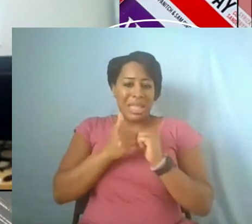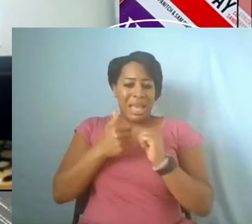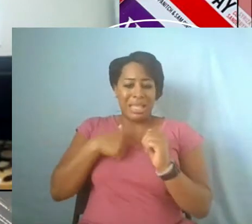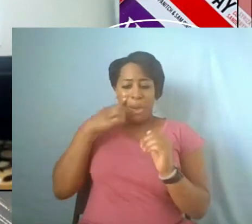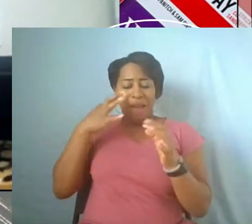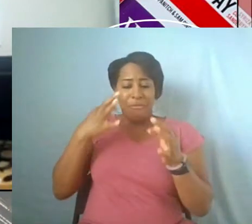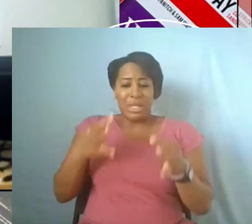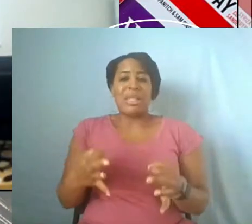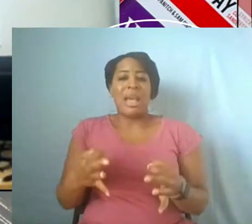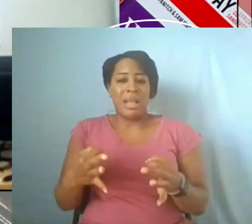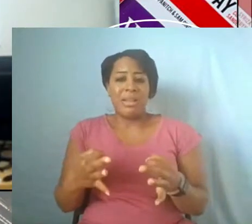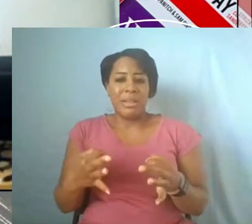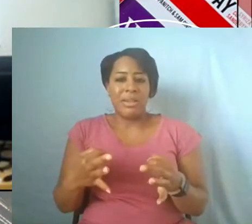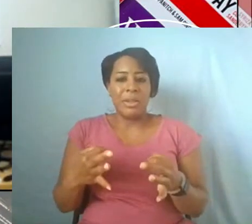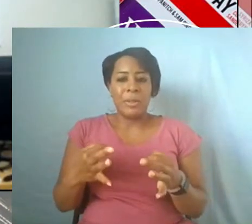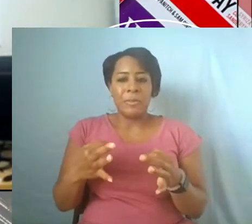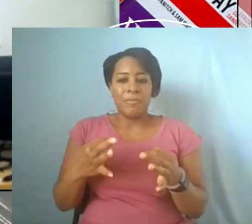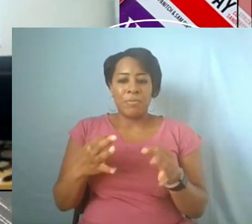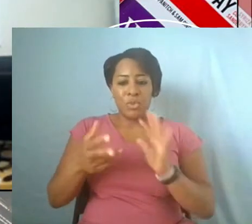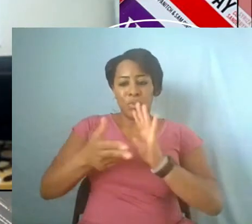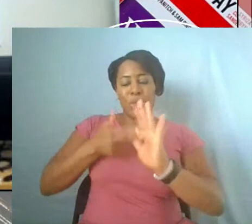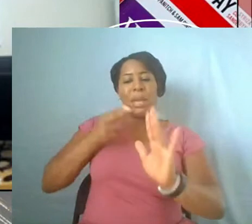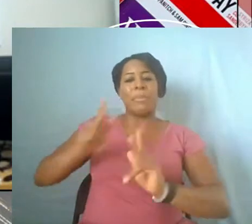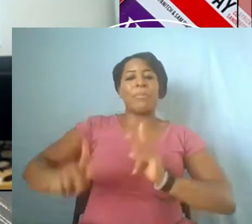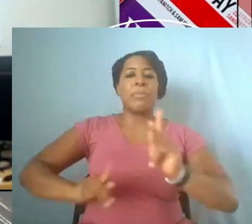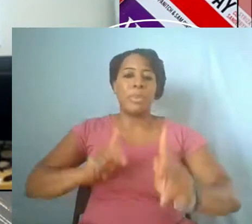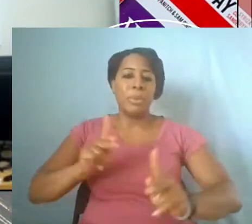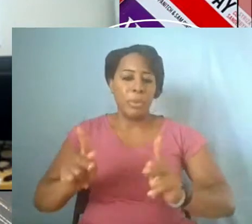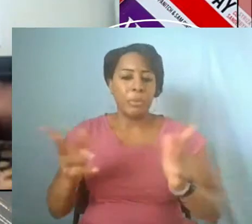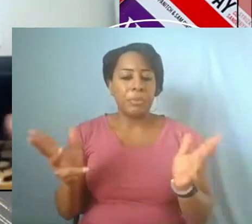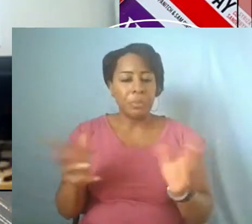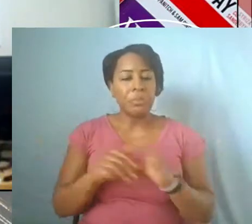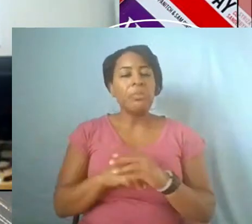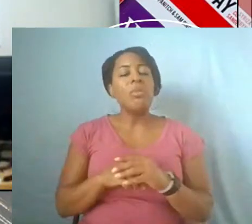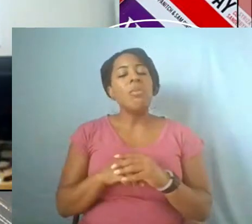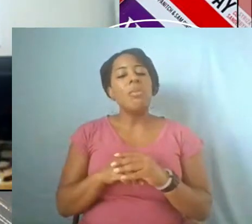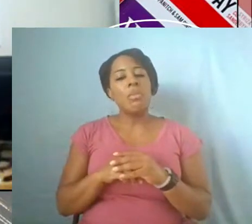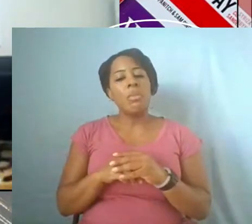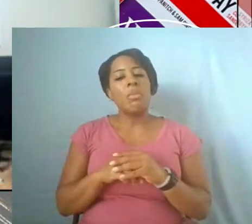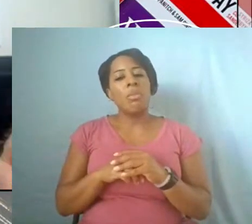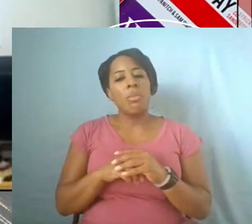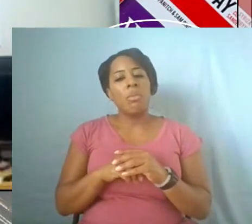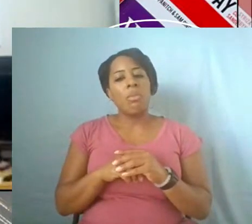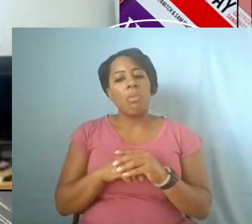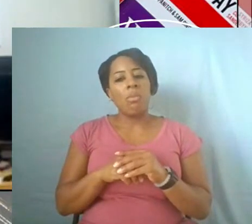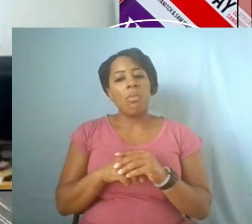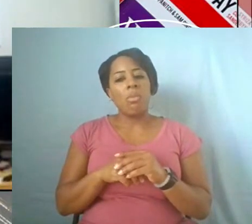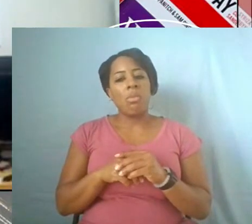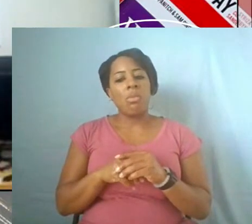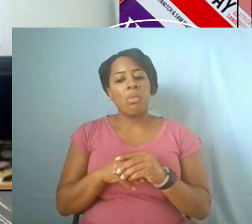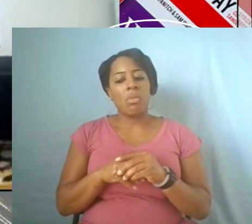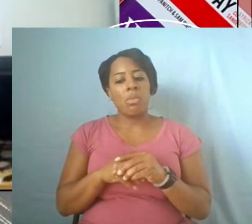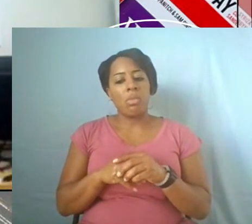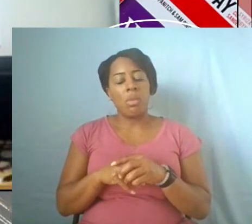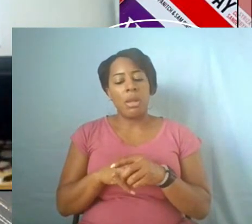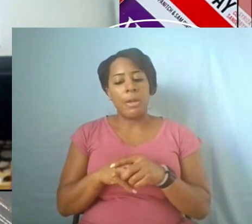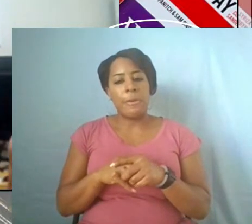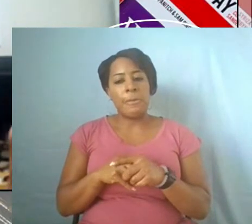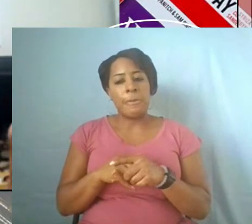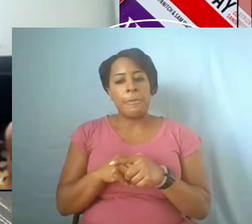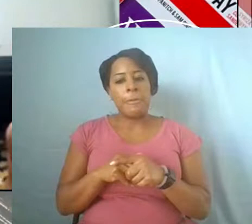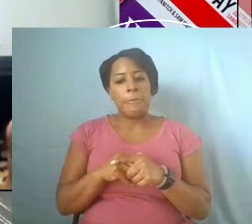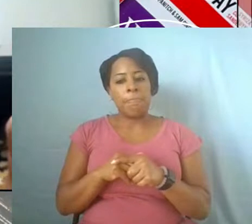to create a humanization of human beings and people. But the police were initially